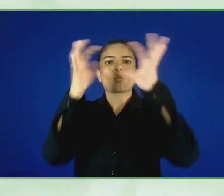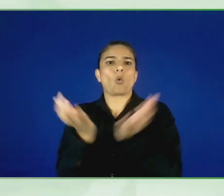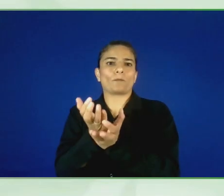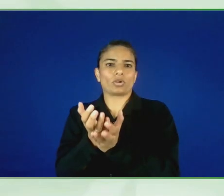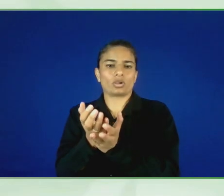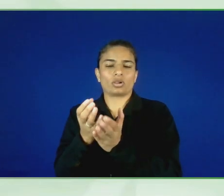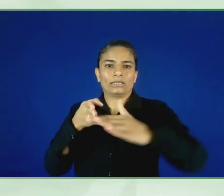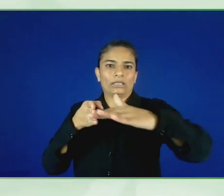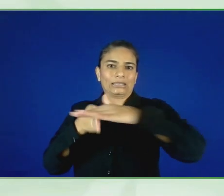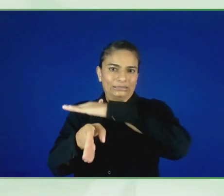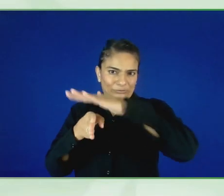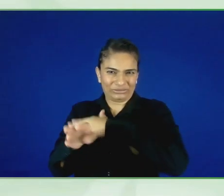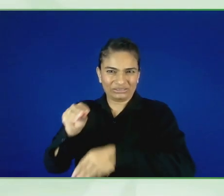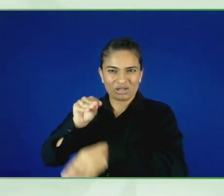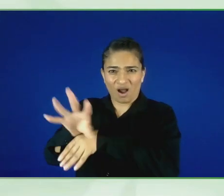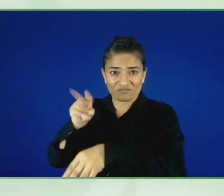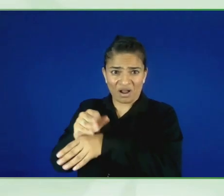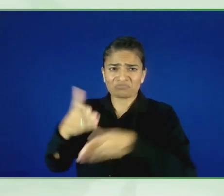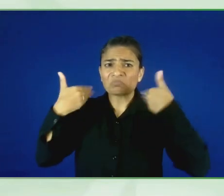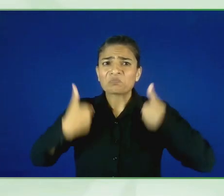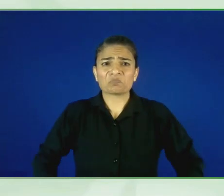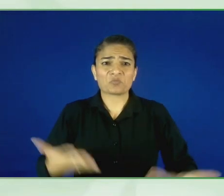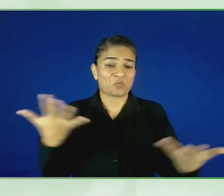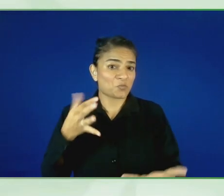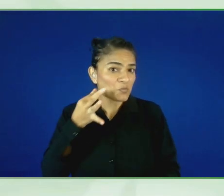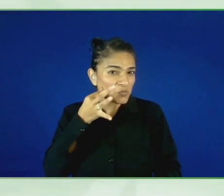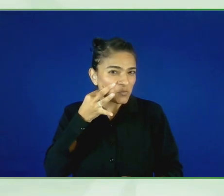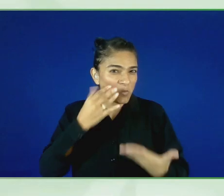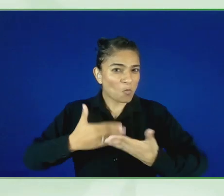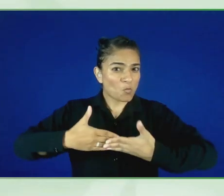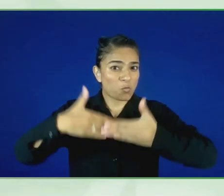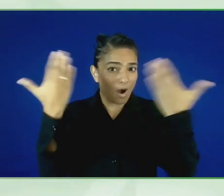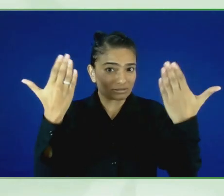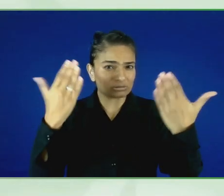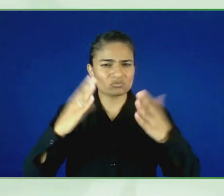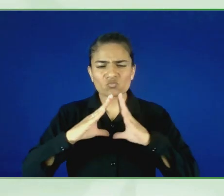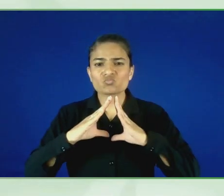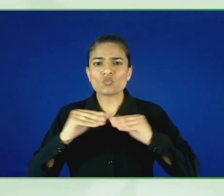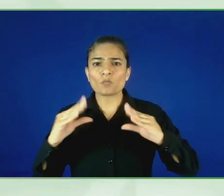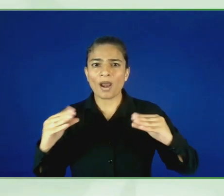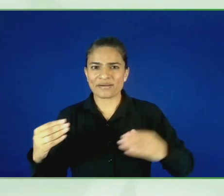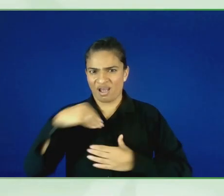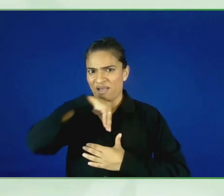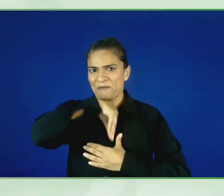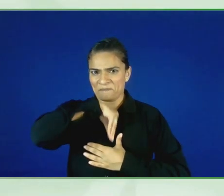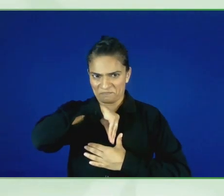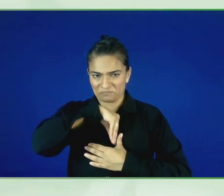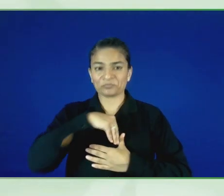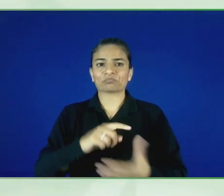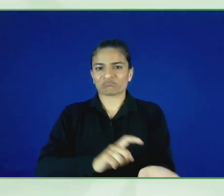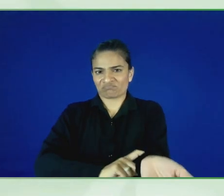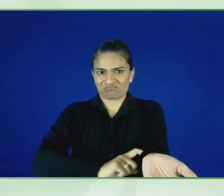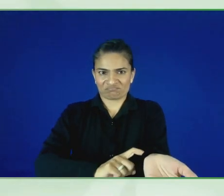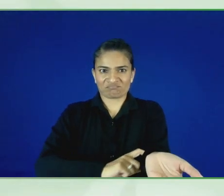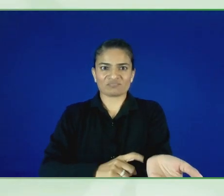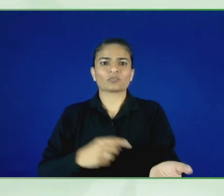a white woman of Romanian origin. I wear a denim jumpsuit today with a light